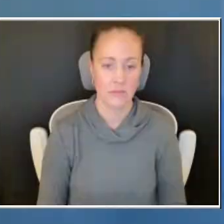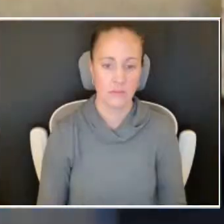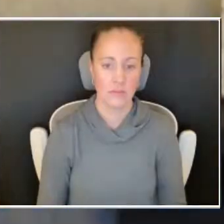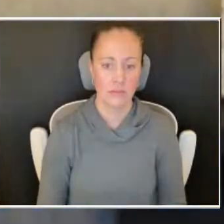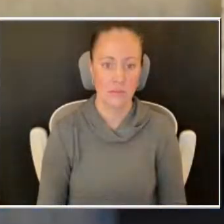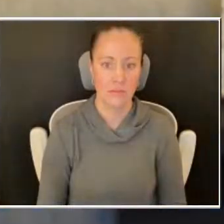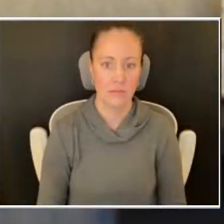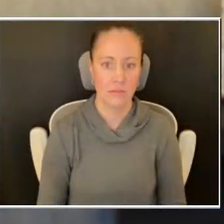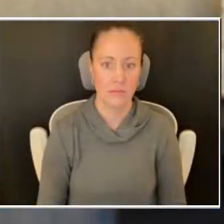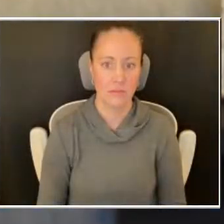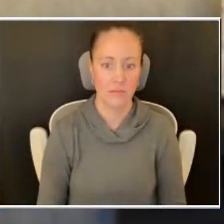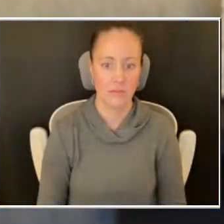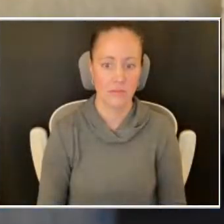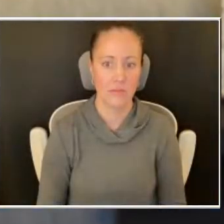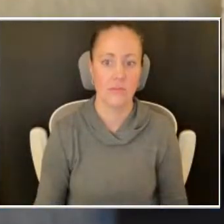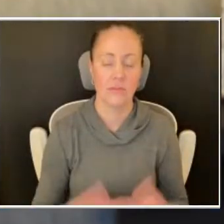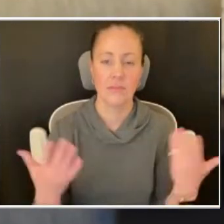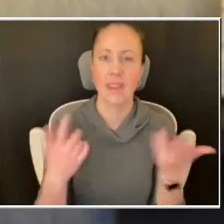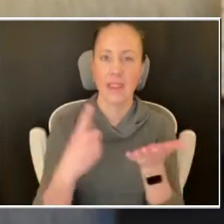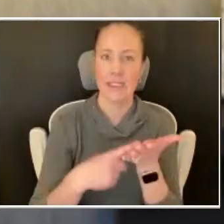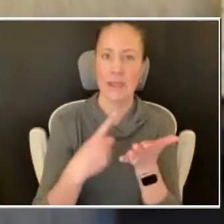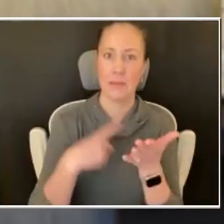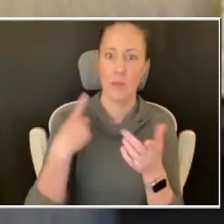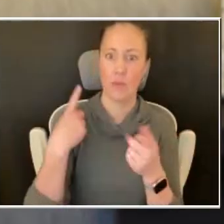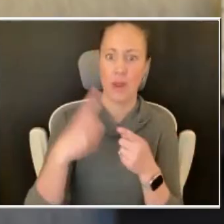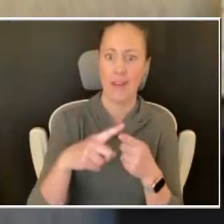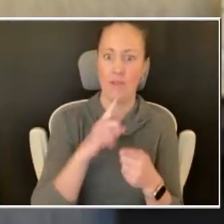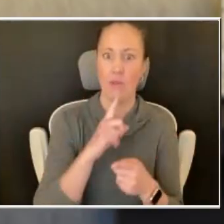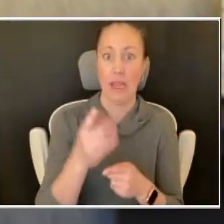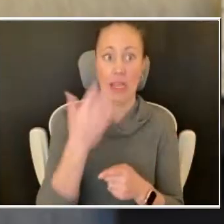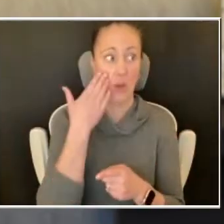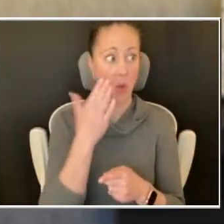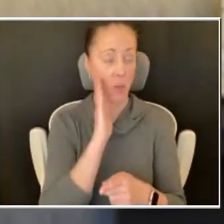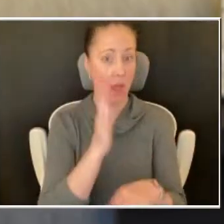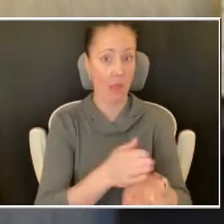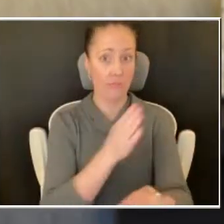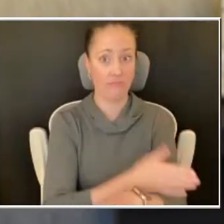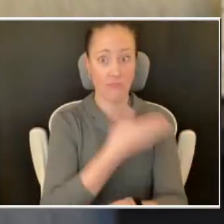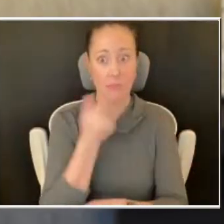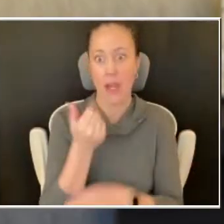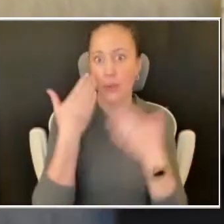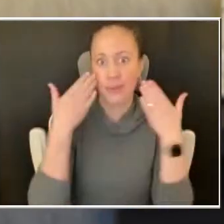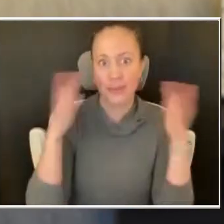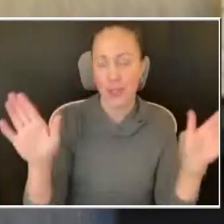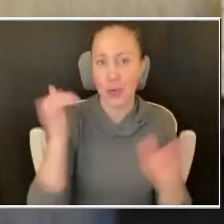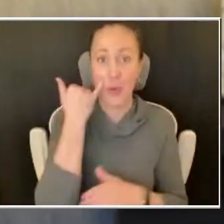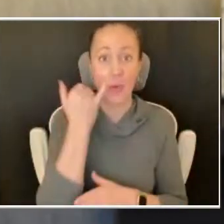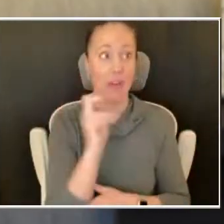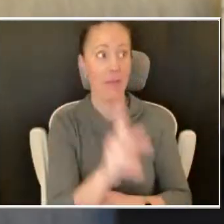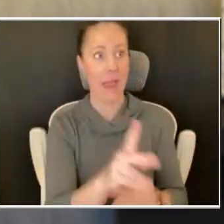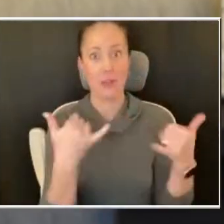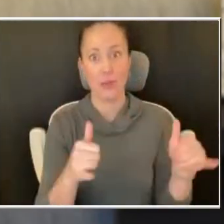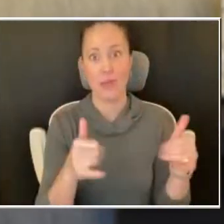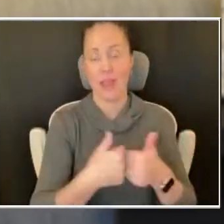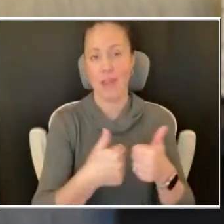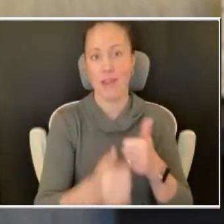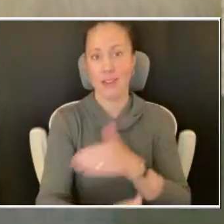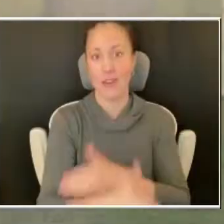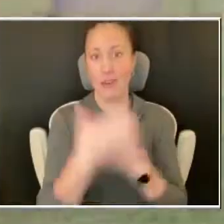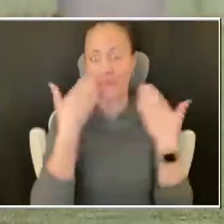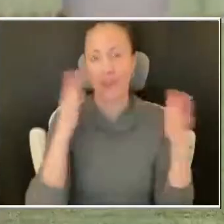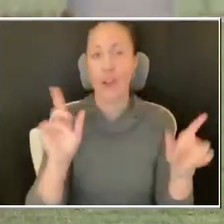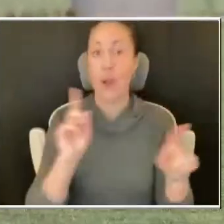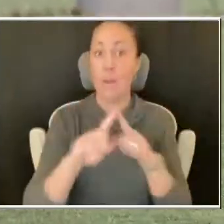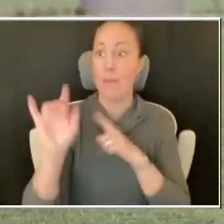There's periods of time where I didn't really know if I was gonna ever get better. I didn't know if I was gonna be able to go back to soccer. So those days were definitely really, really